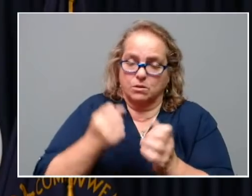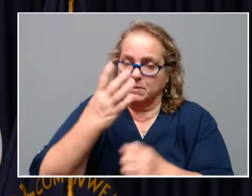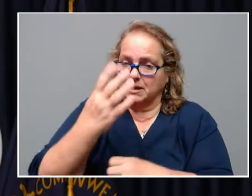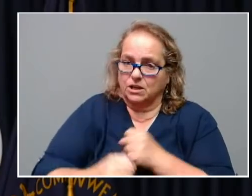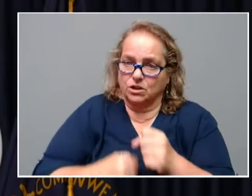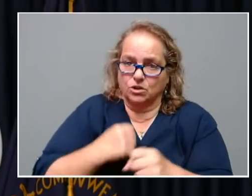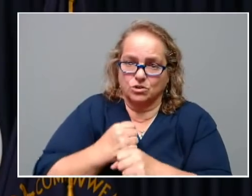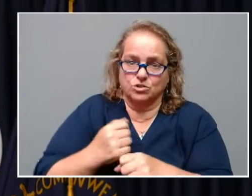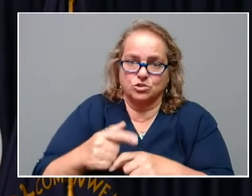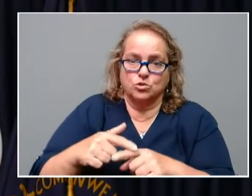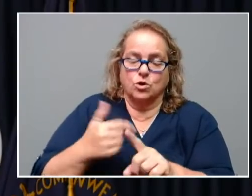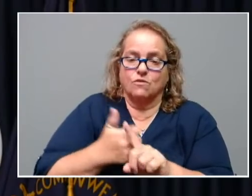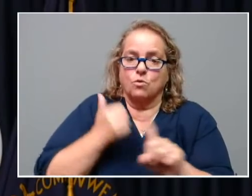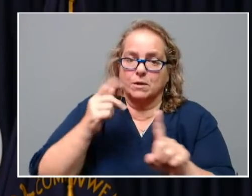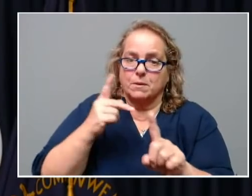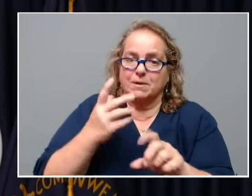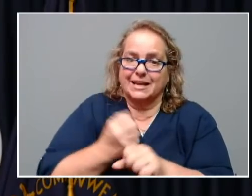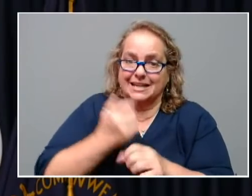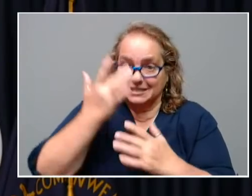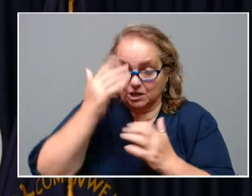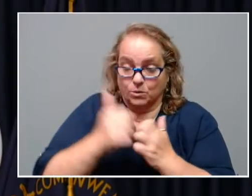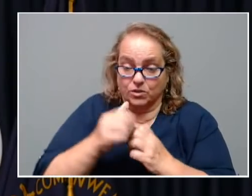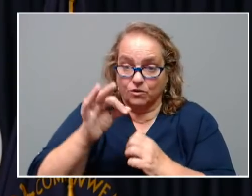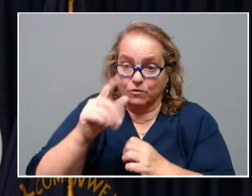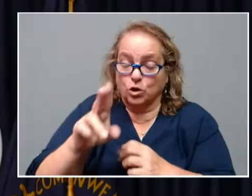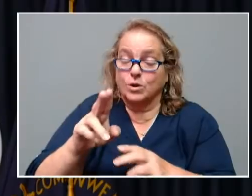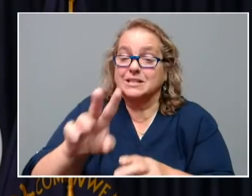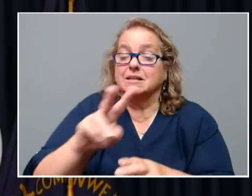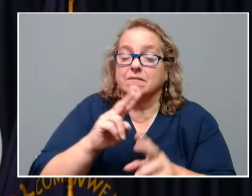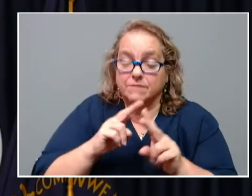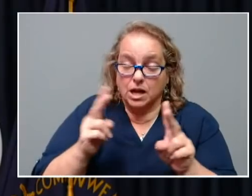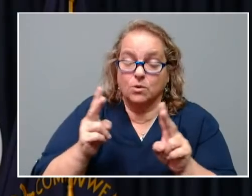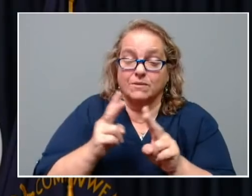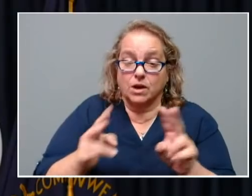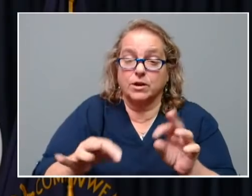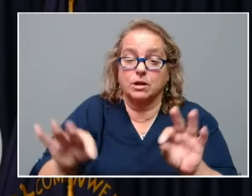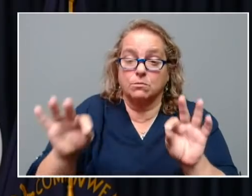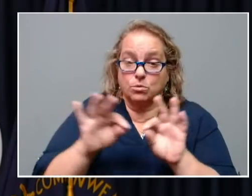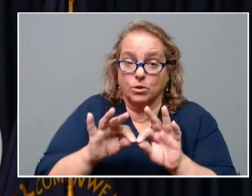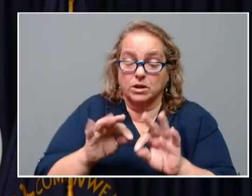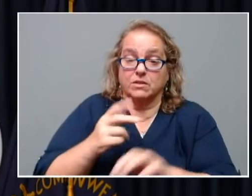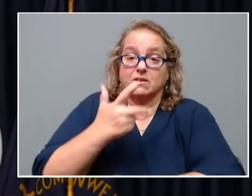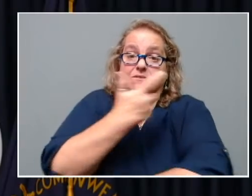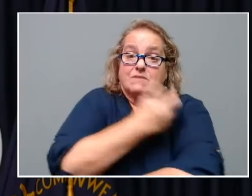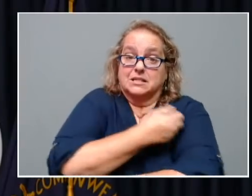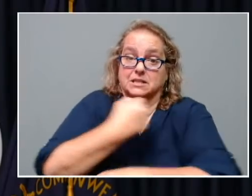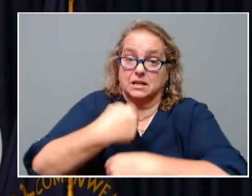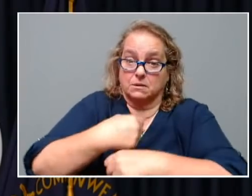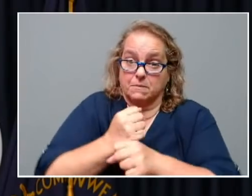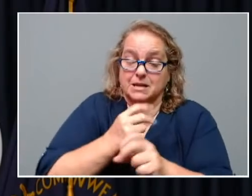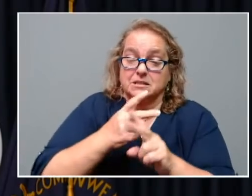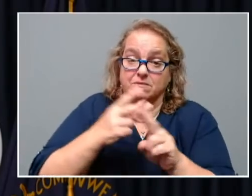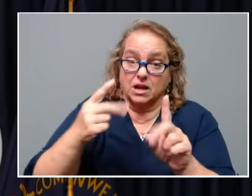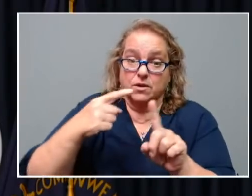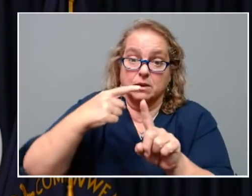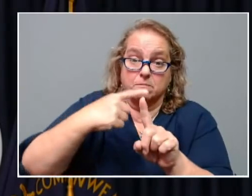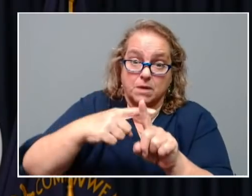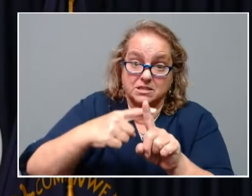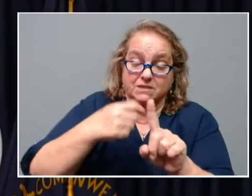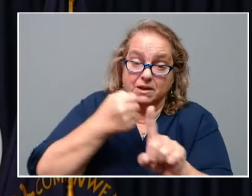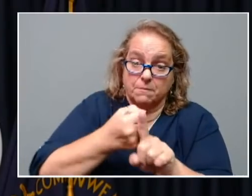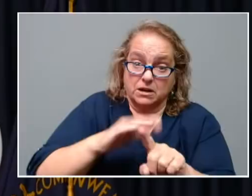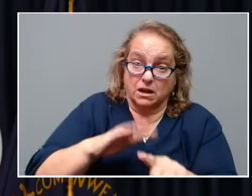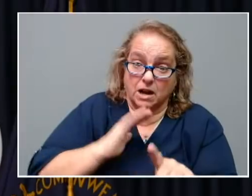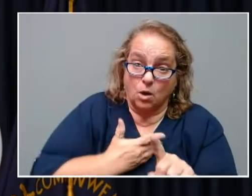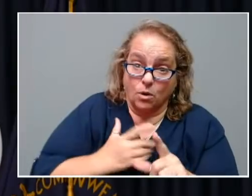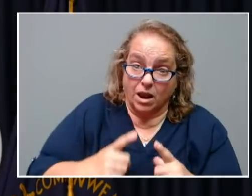sick with the flu. So folks, it's really, really important. These vaccines make an incredibly positive impact on our lives. They keep us healthier